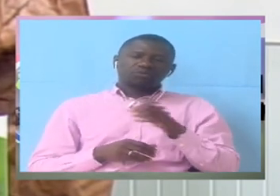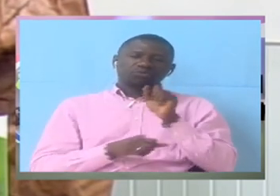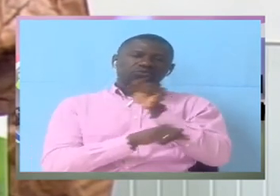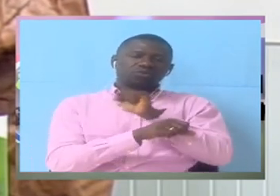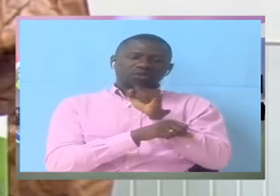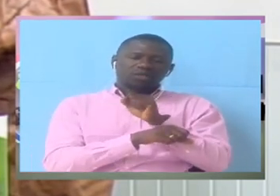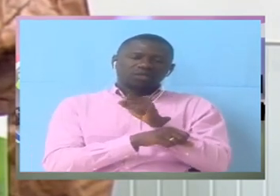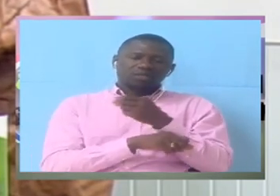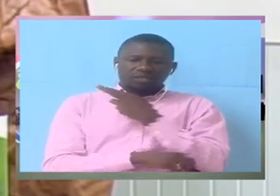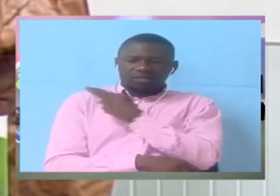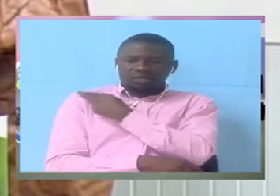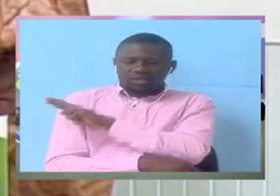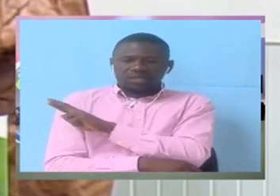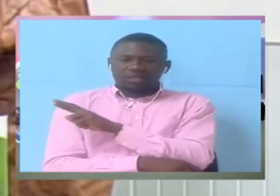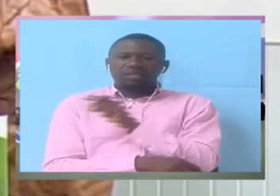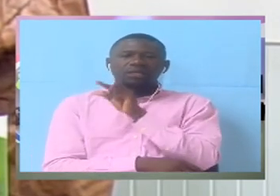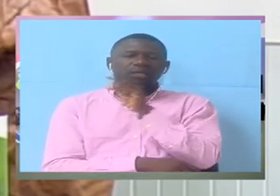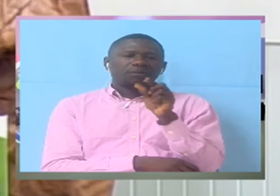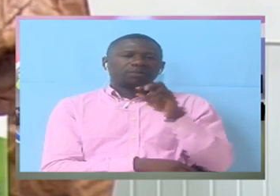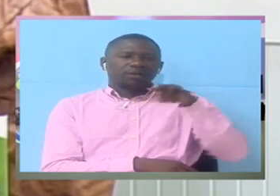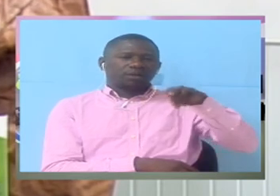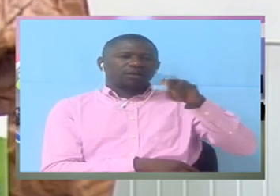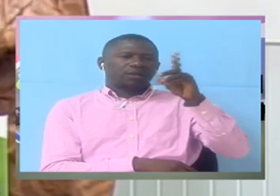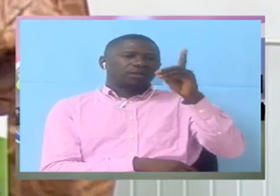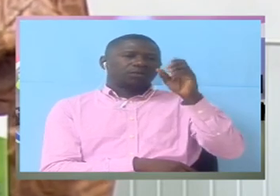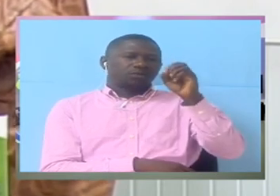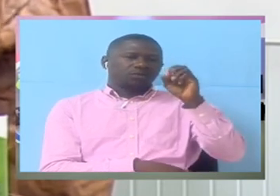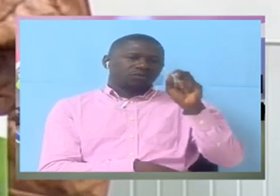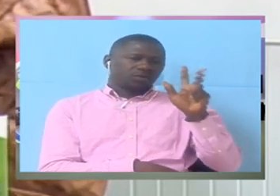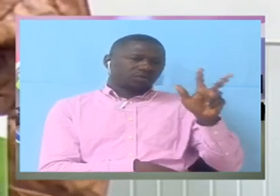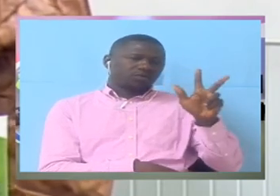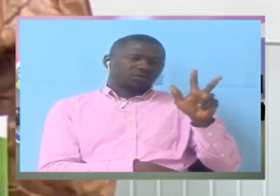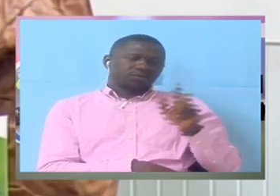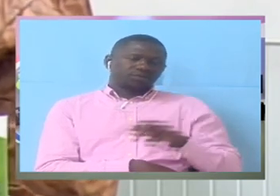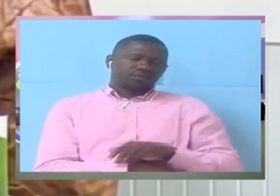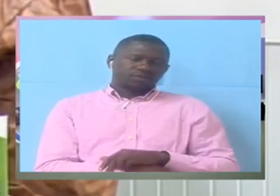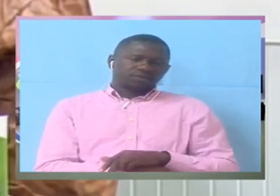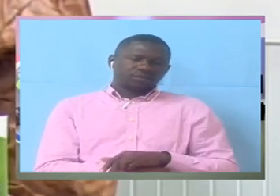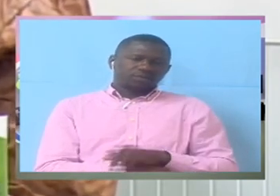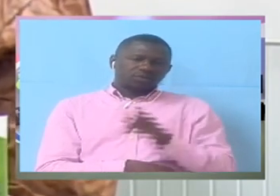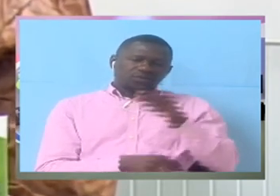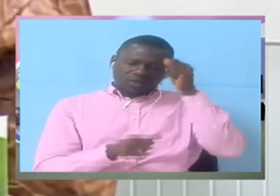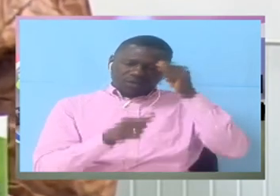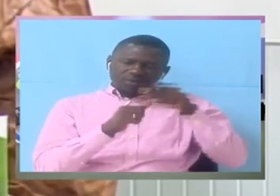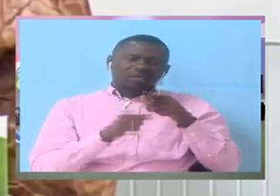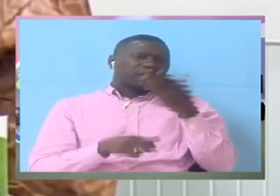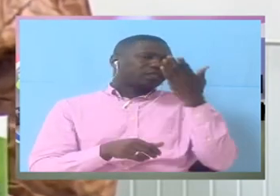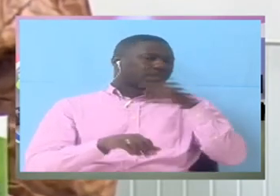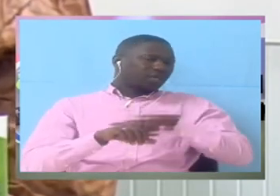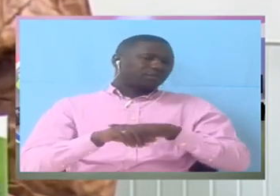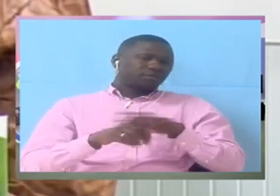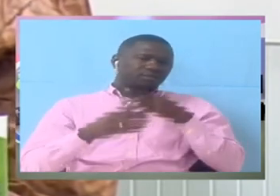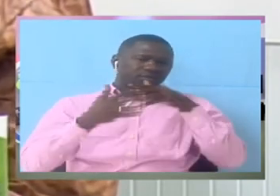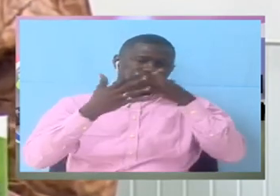there was one old man there from Sukuta called Ndao who was retired. Along with mile 2. You know, at the time, mile